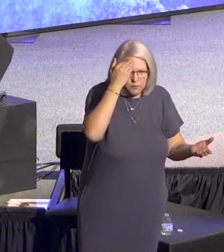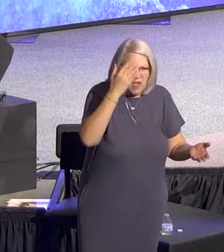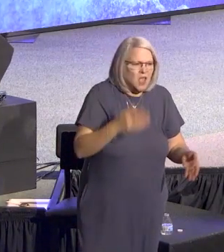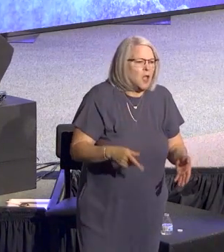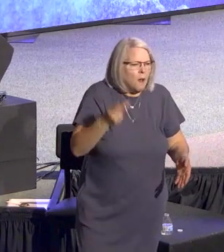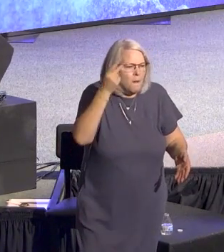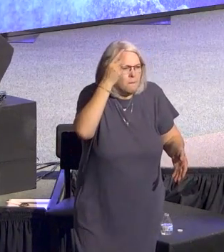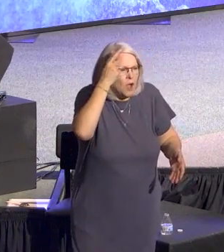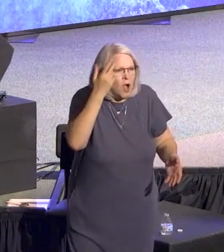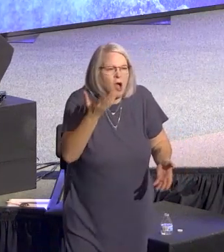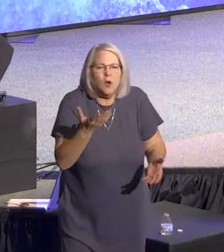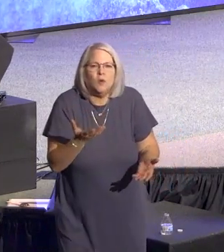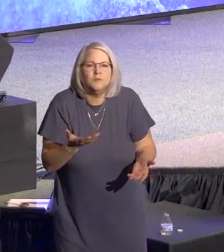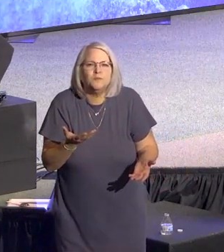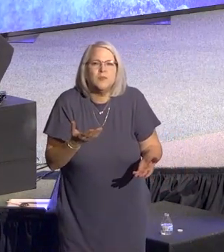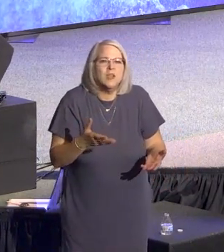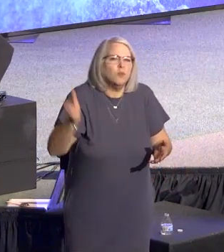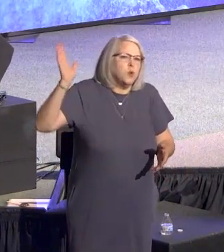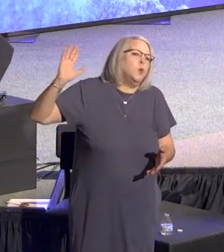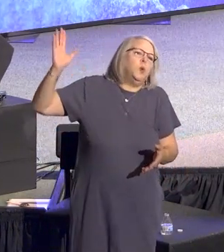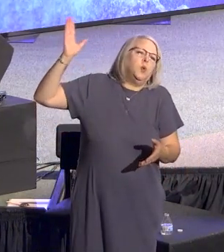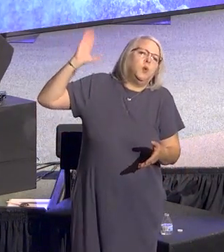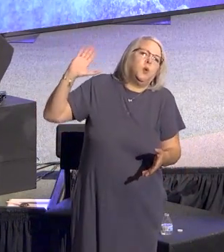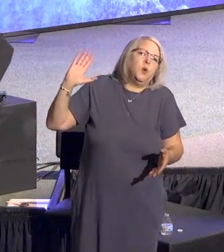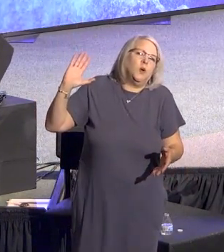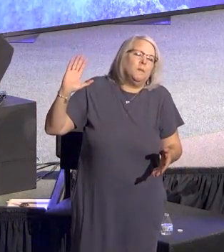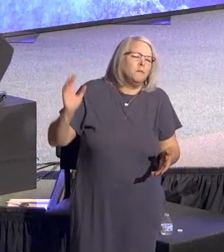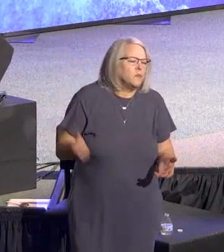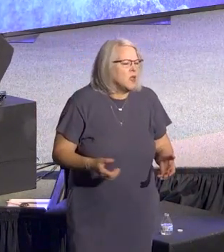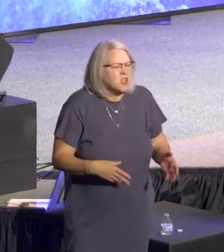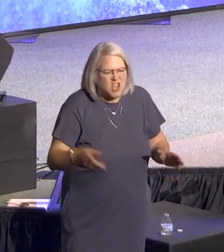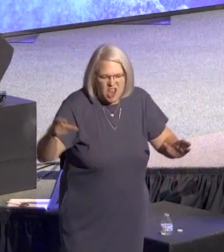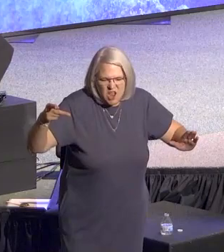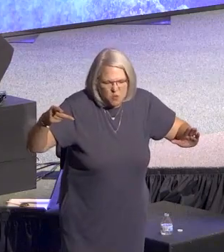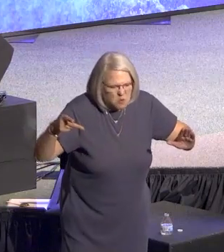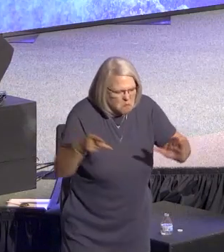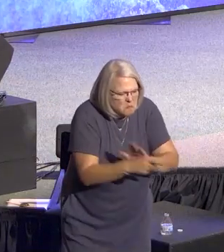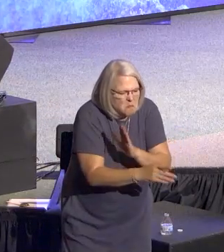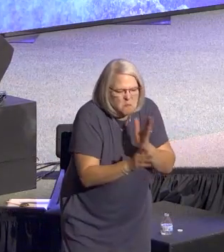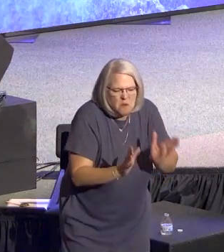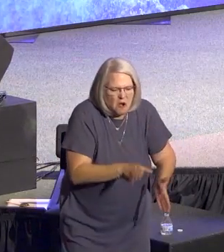Pharisee, a harsh persecutor of the church, bully,